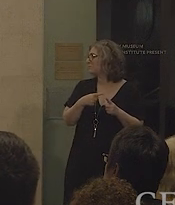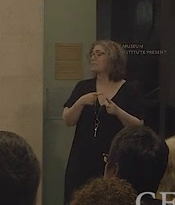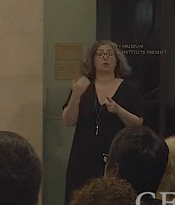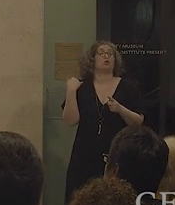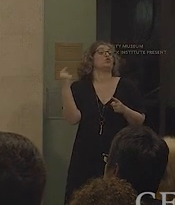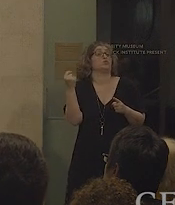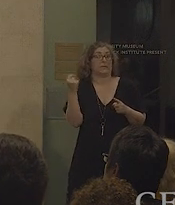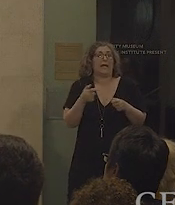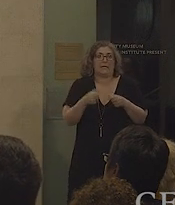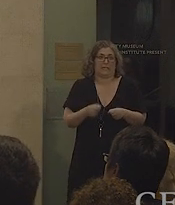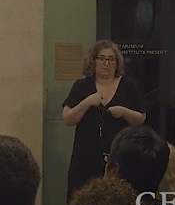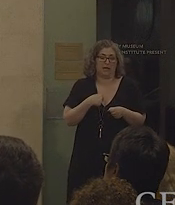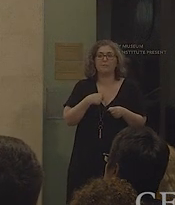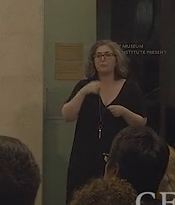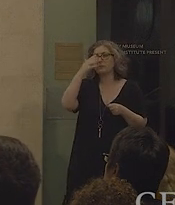Tuesday.